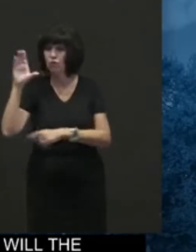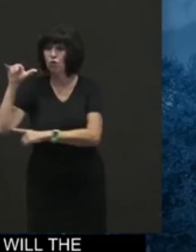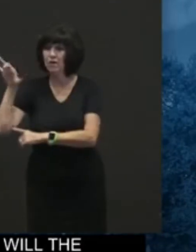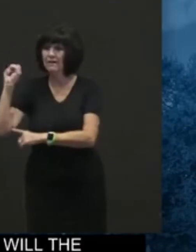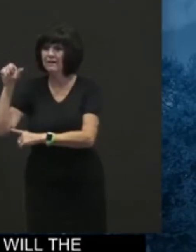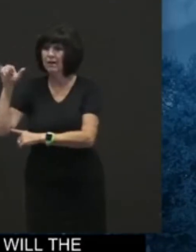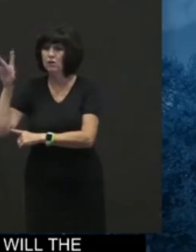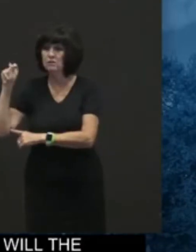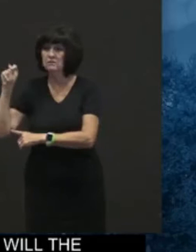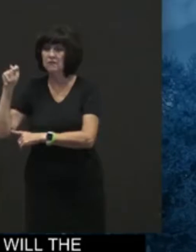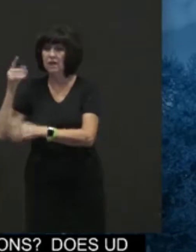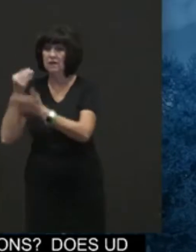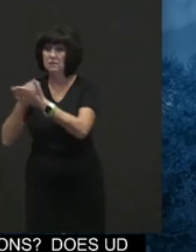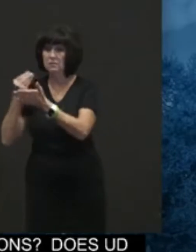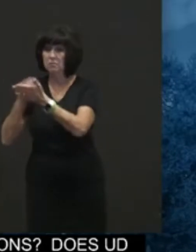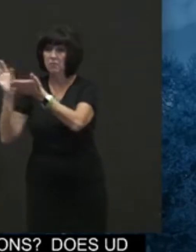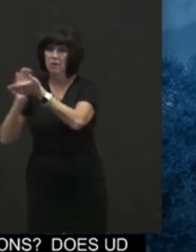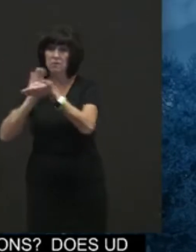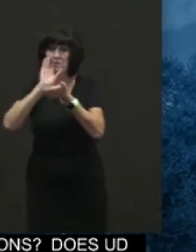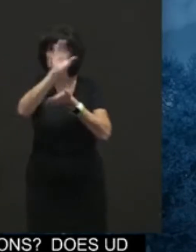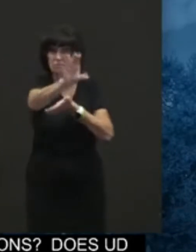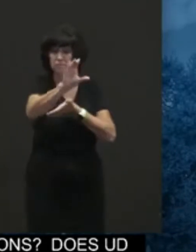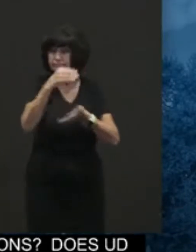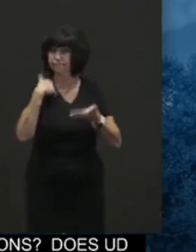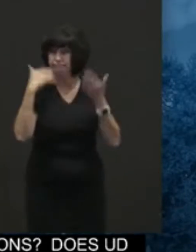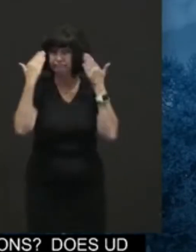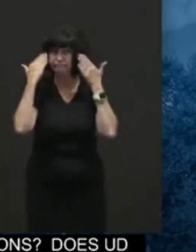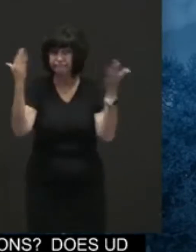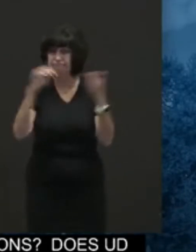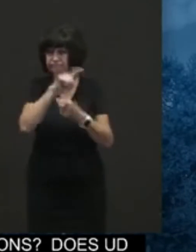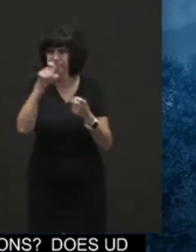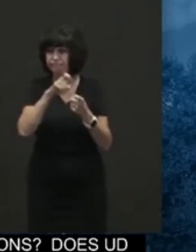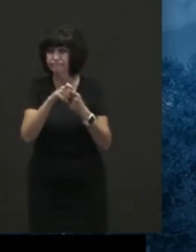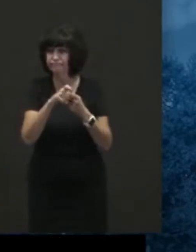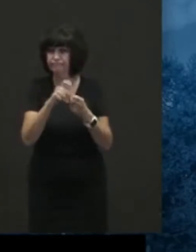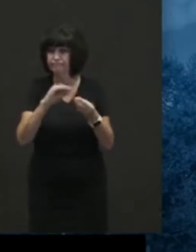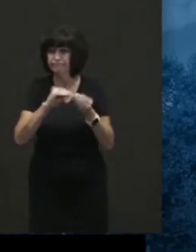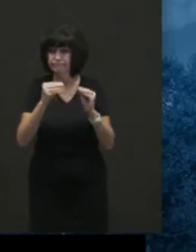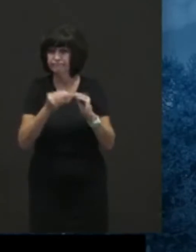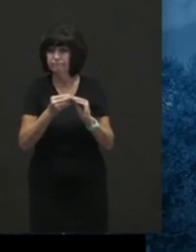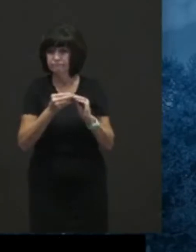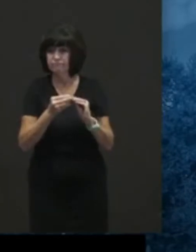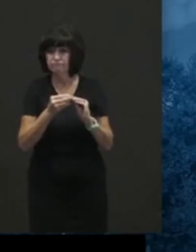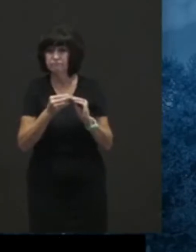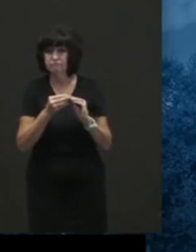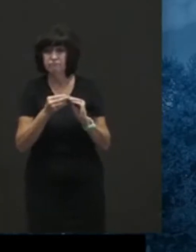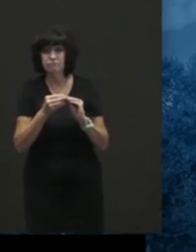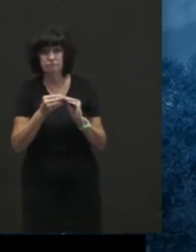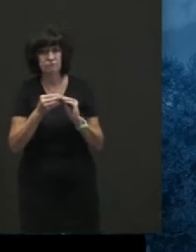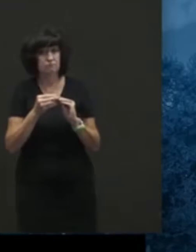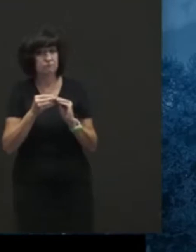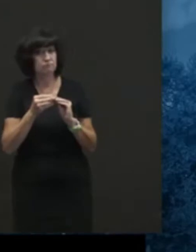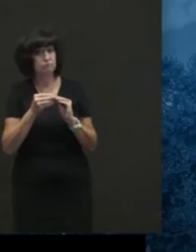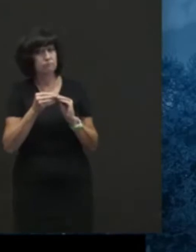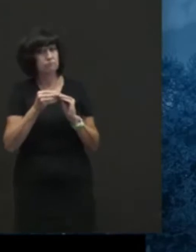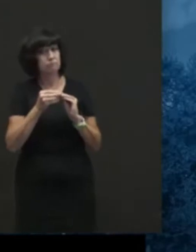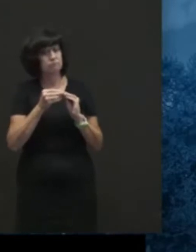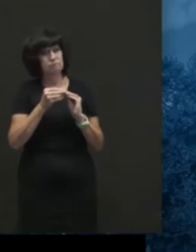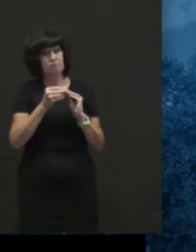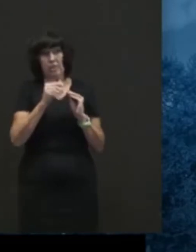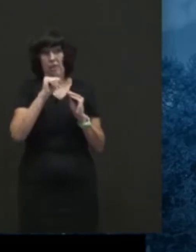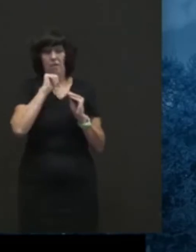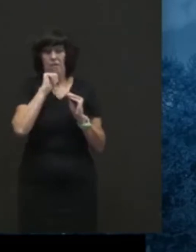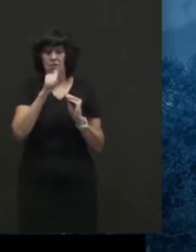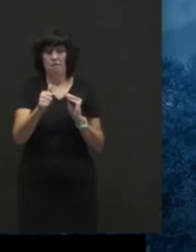grant money. I don't know the exact number, but it was not insignificant. It was not nearly the loss that they